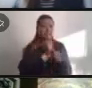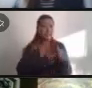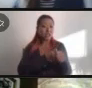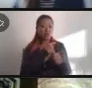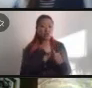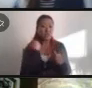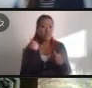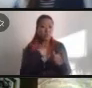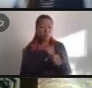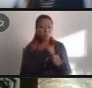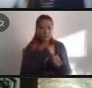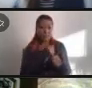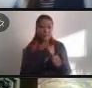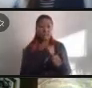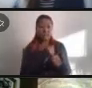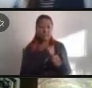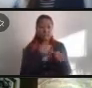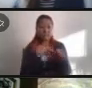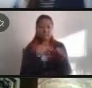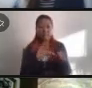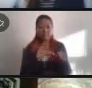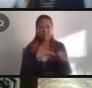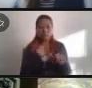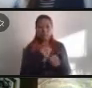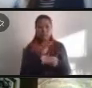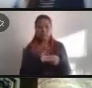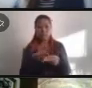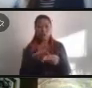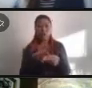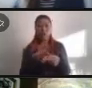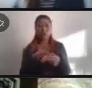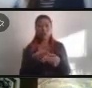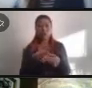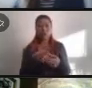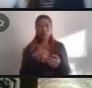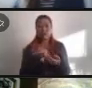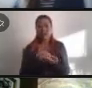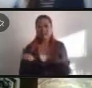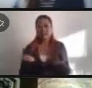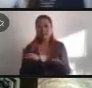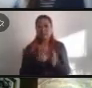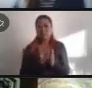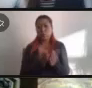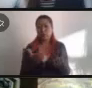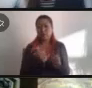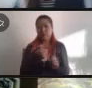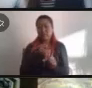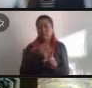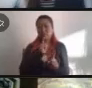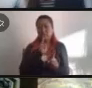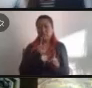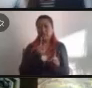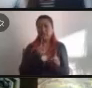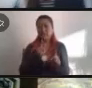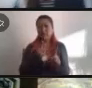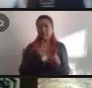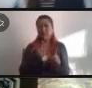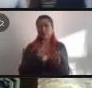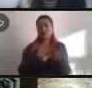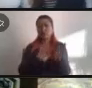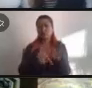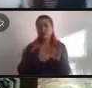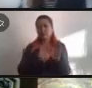we maintain what we call an evidence book. And it's essentially a review paper written by